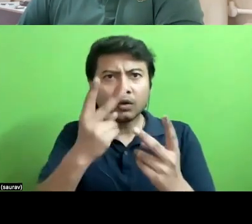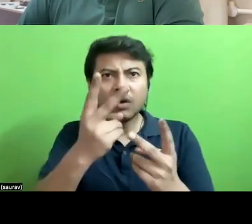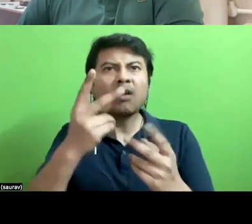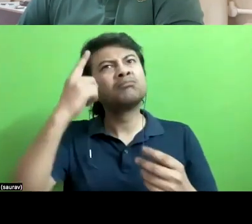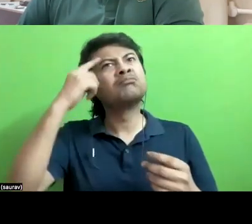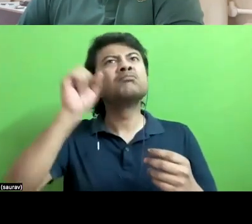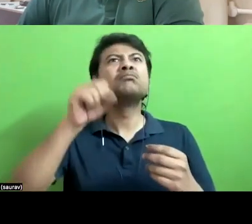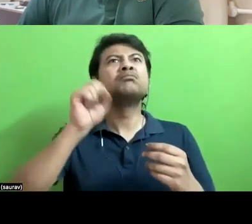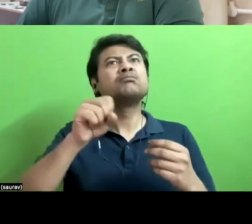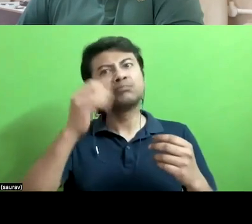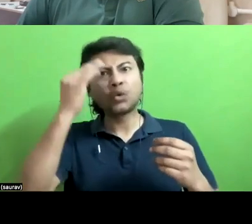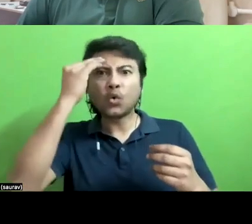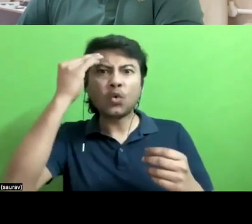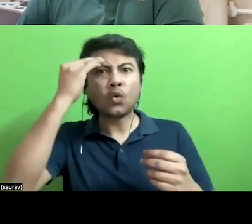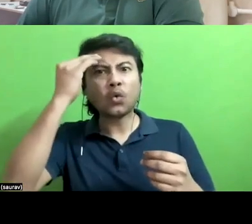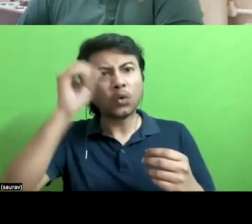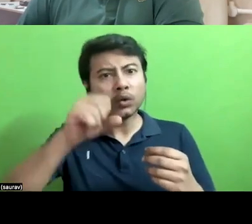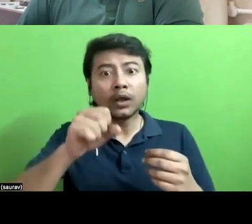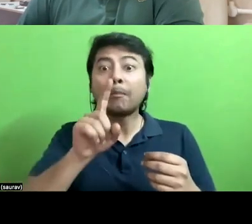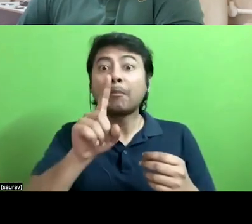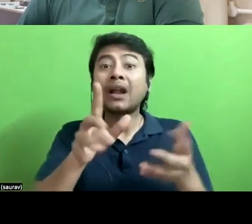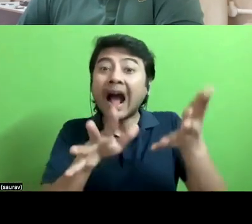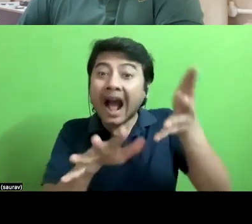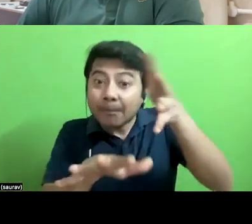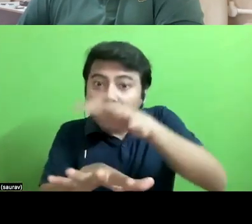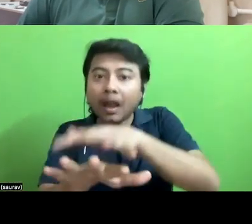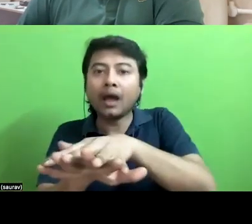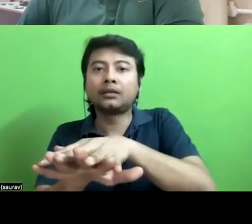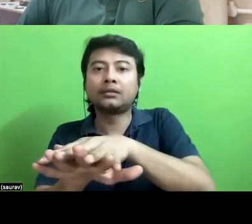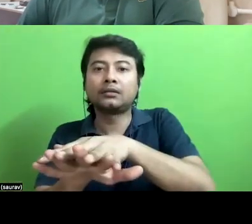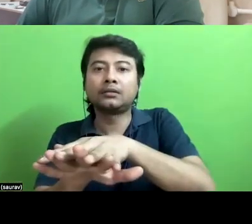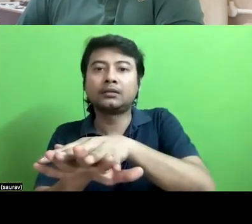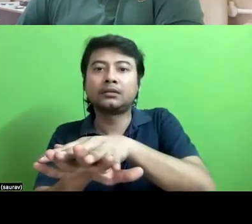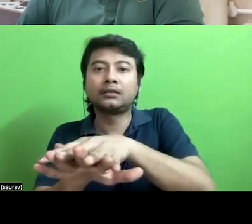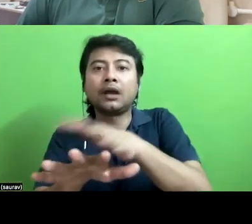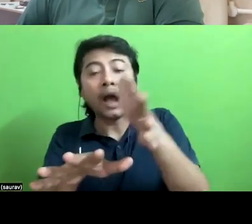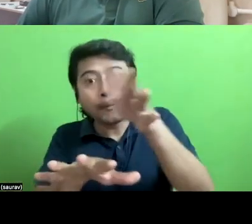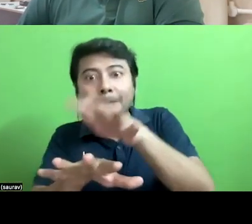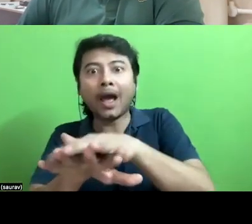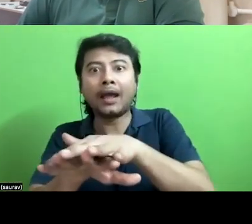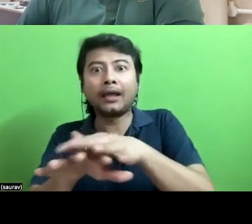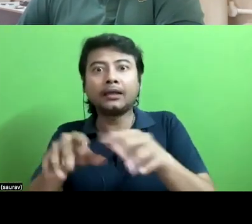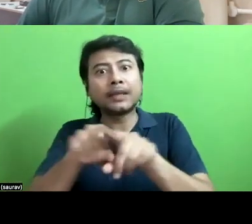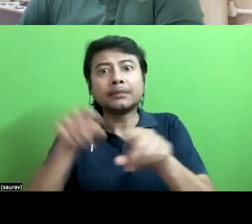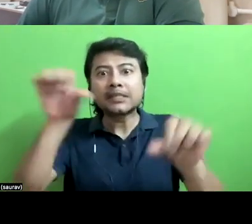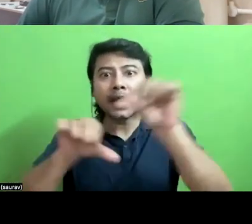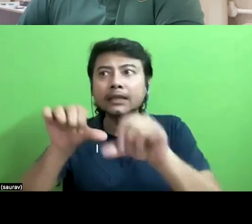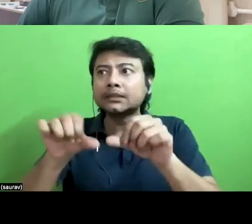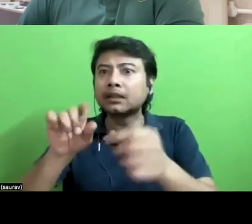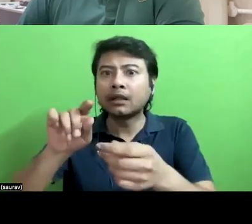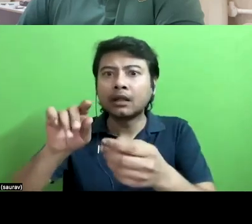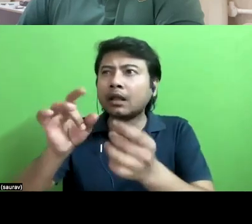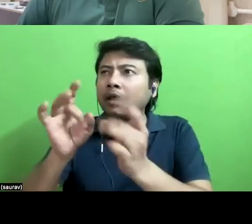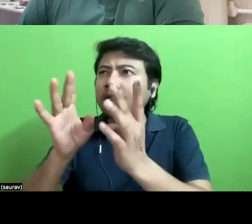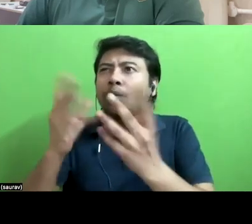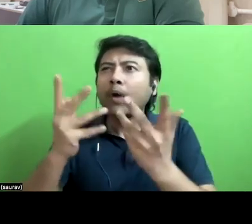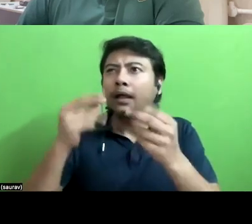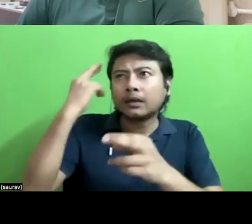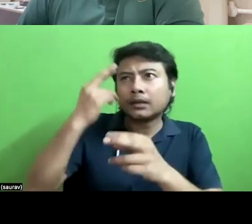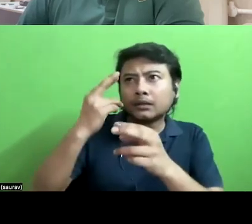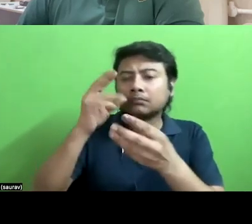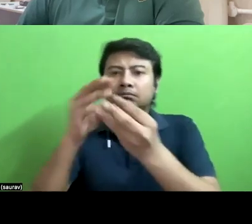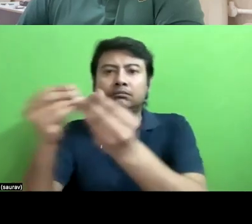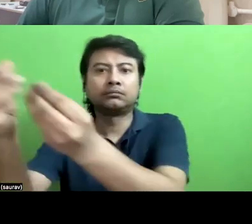to keep applying it every single time. That is, it's a science. We have to apply it every time. And I think Aleem and I just